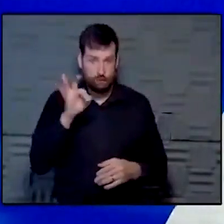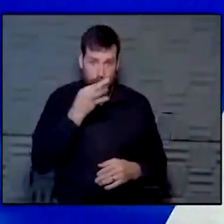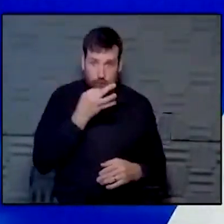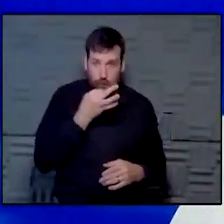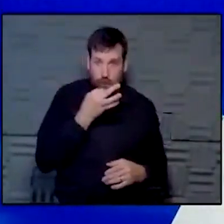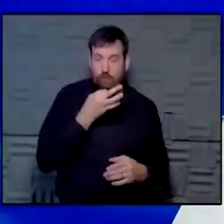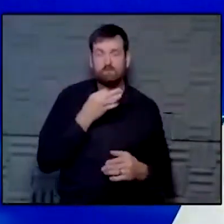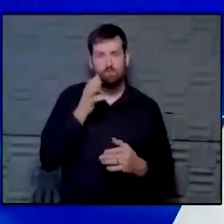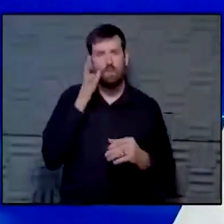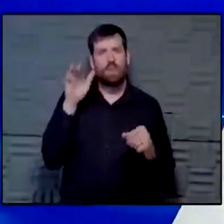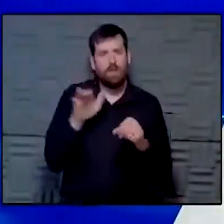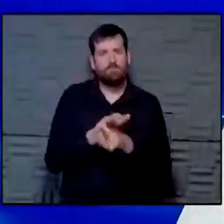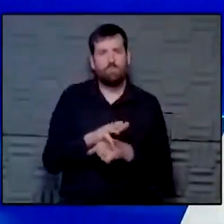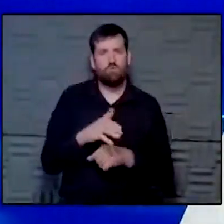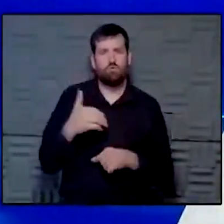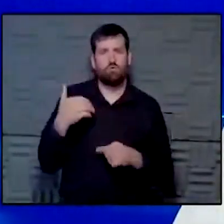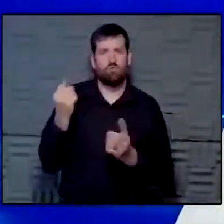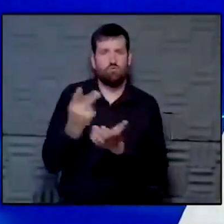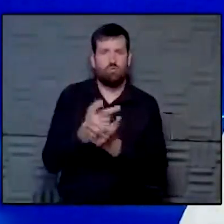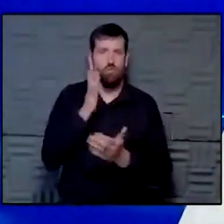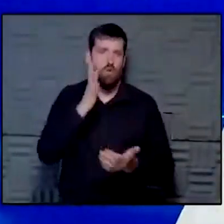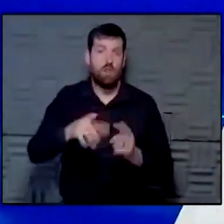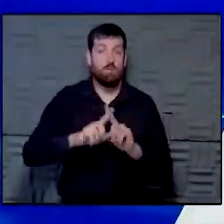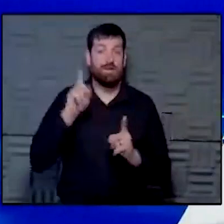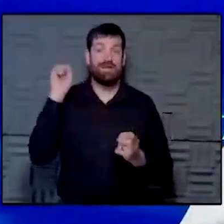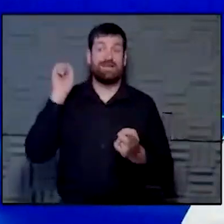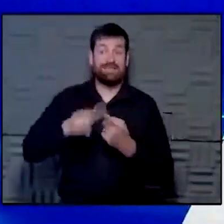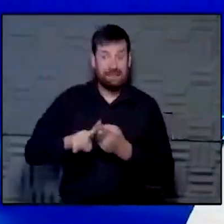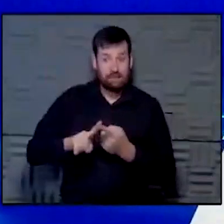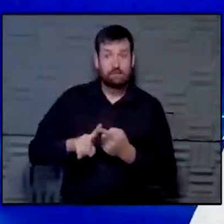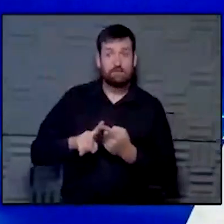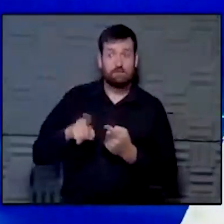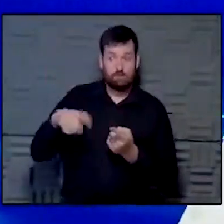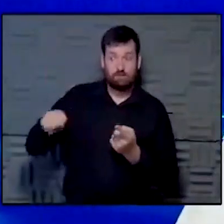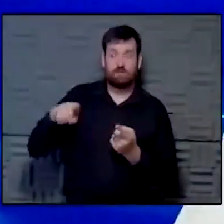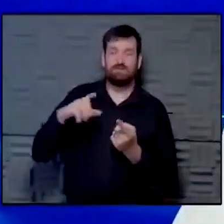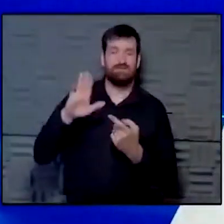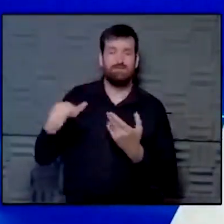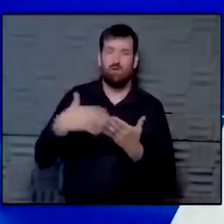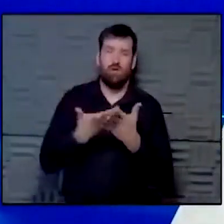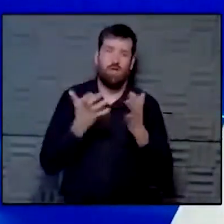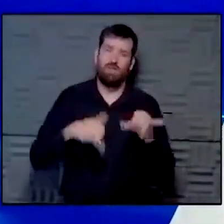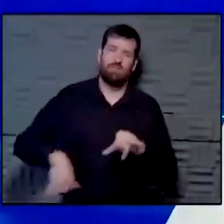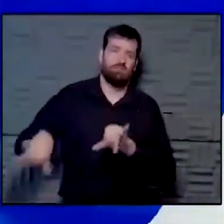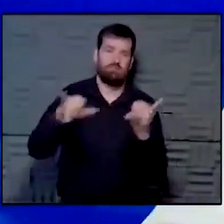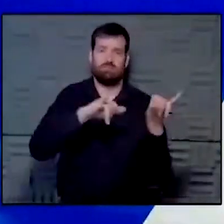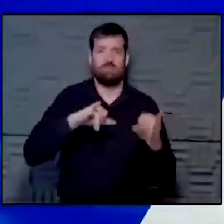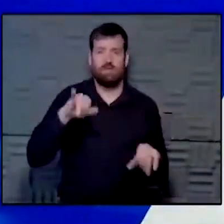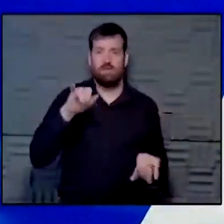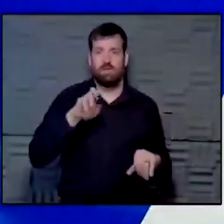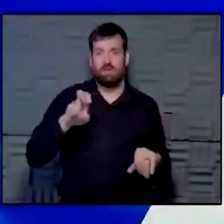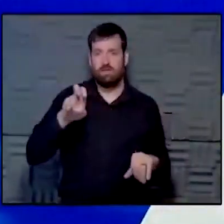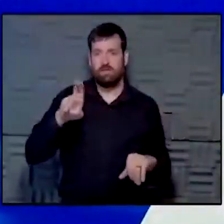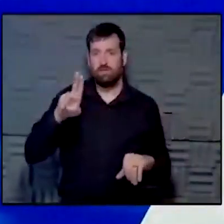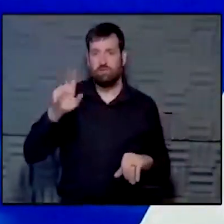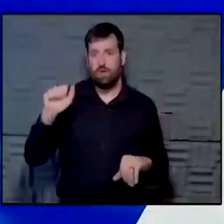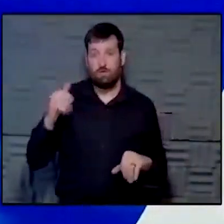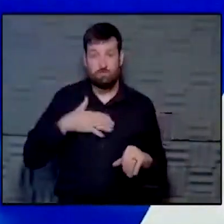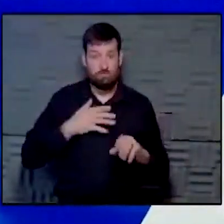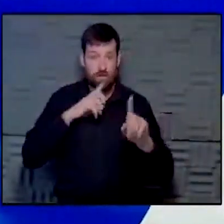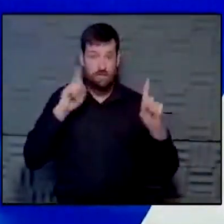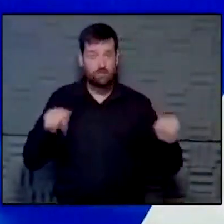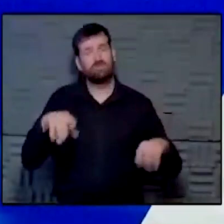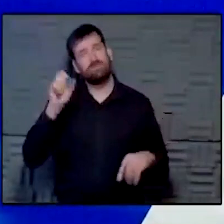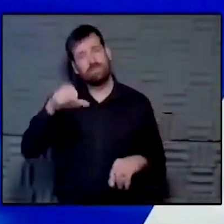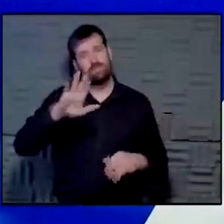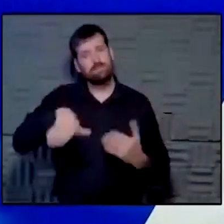have a fully approved vaccine in the near future. But until that time, we're all under that same EUA. My answer to that question would be yes.